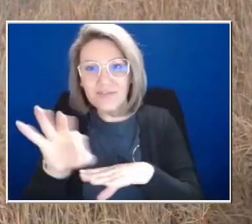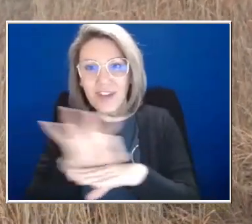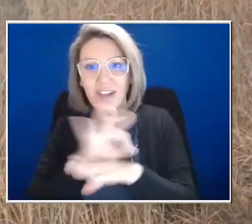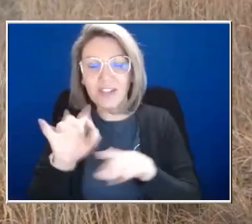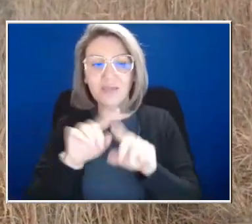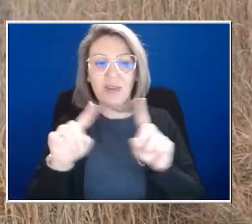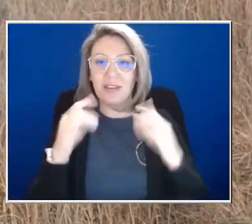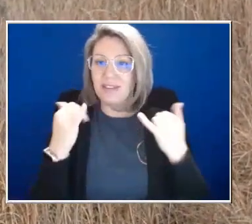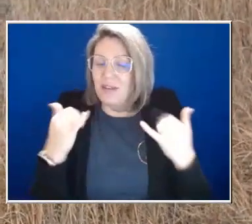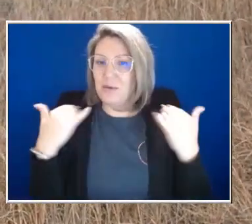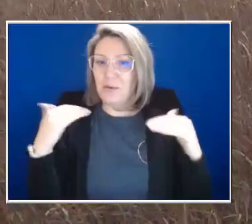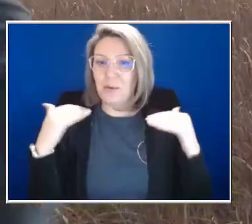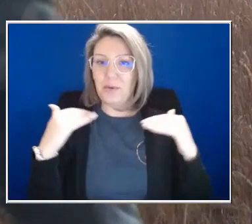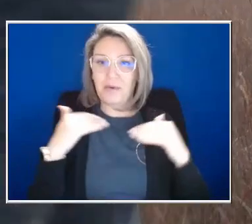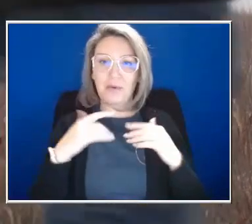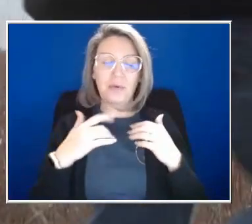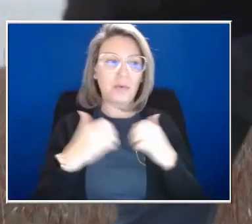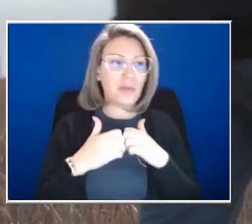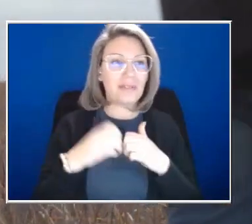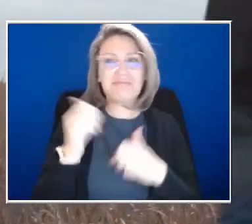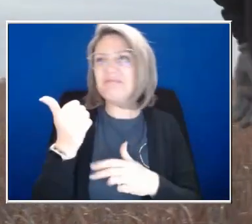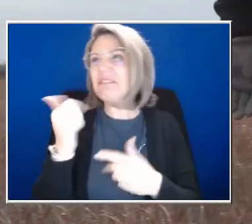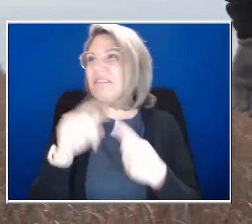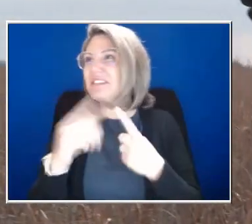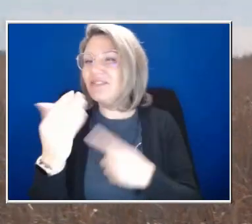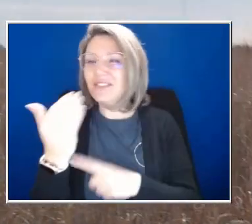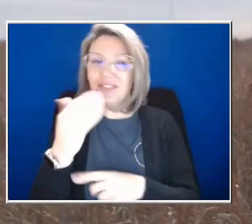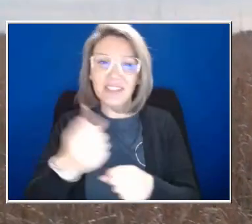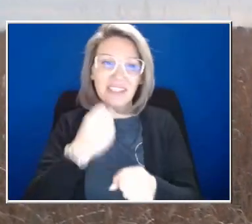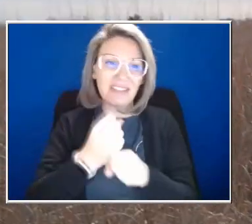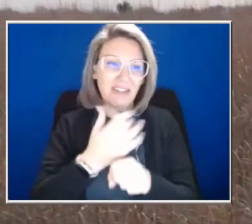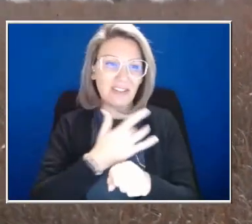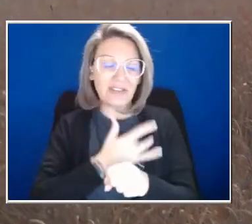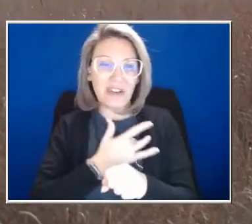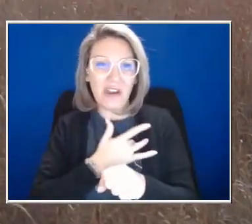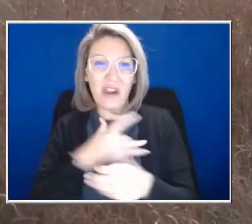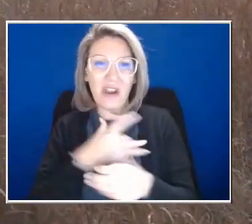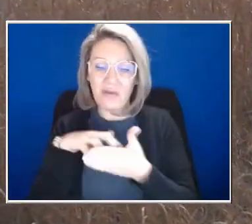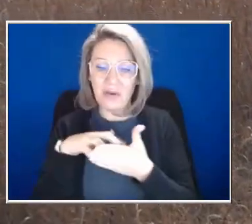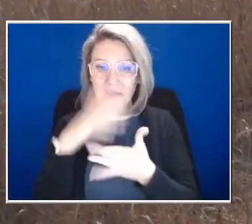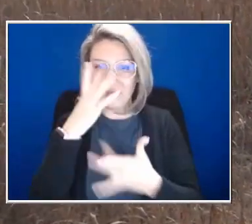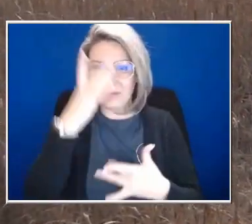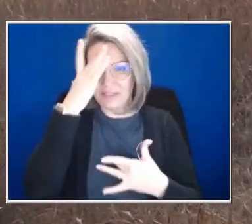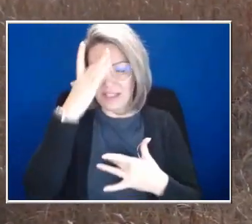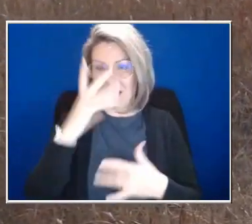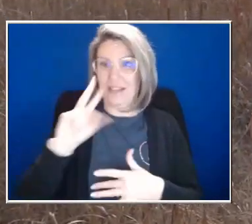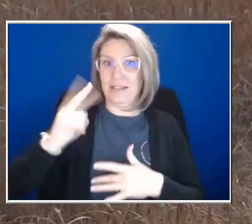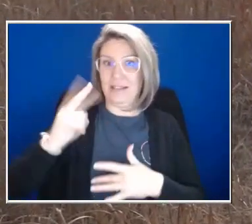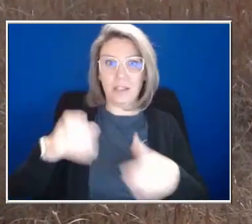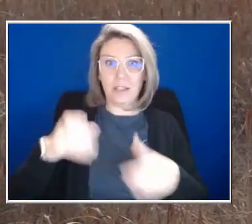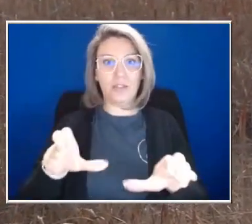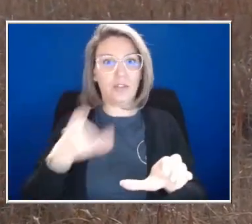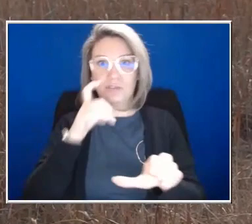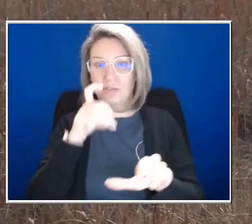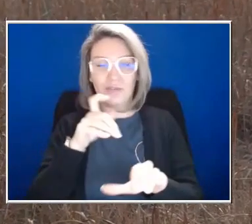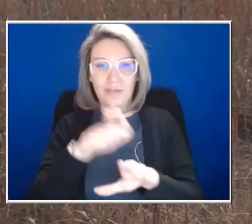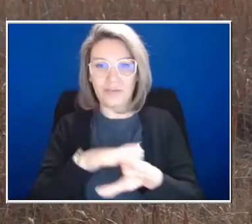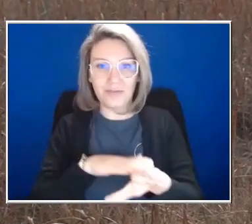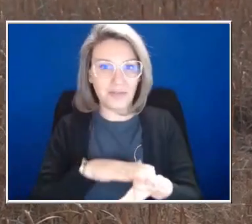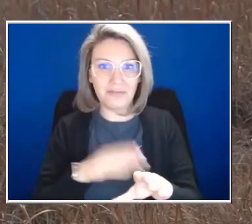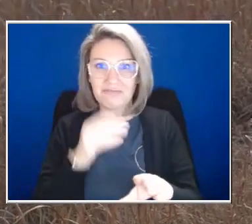with a debilitating heart disease and then you get a second chance, you don't slow down. You don't waste any more time.